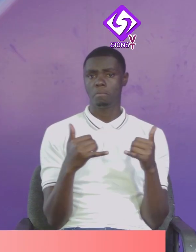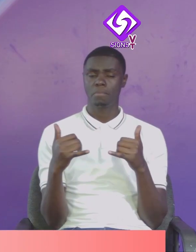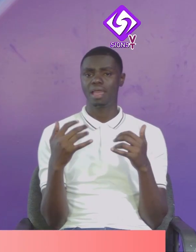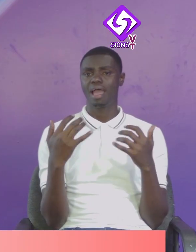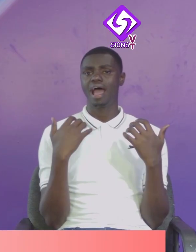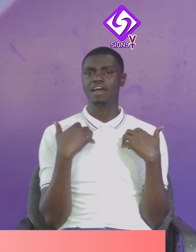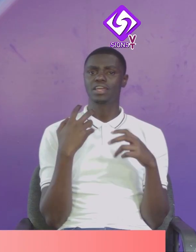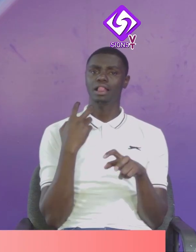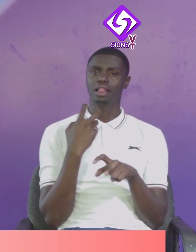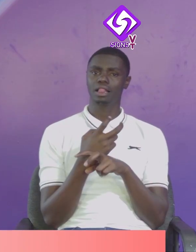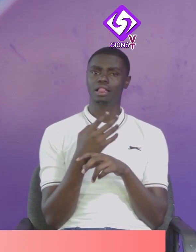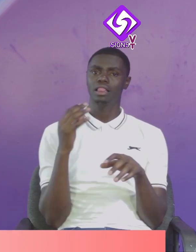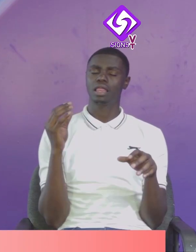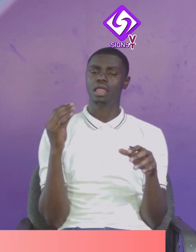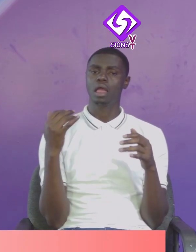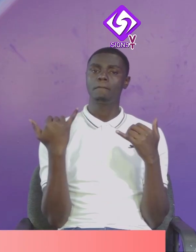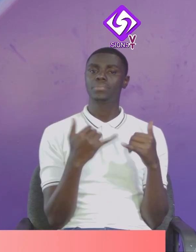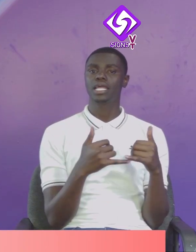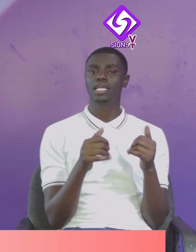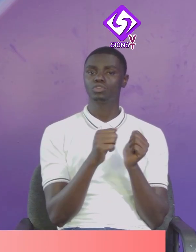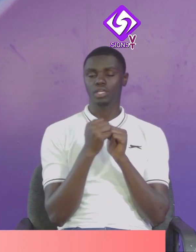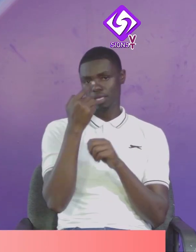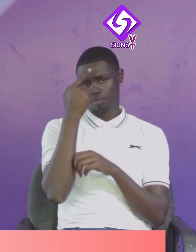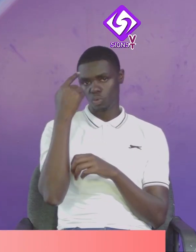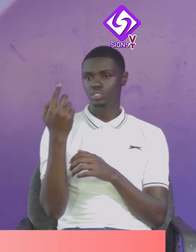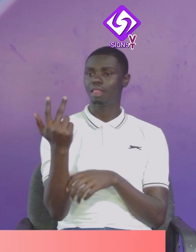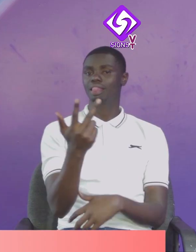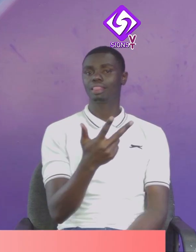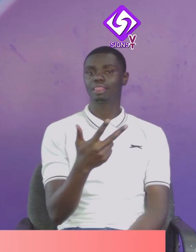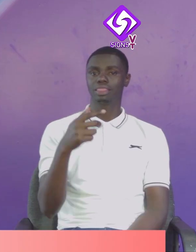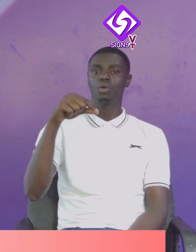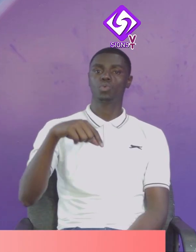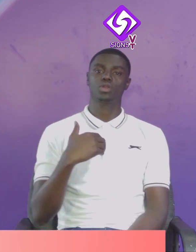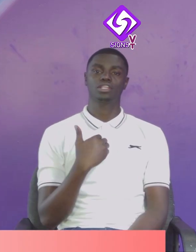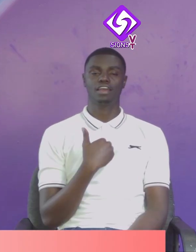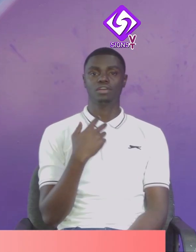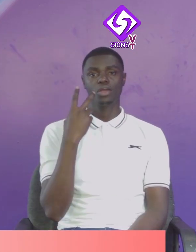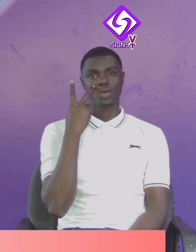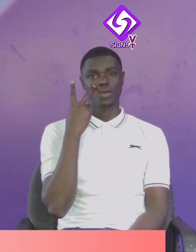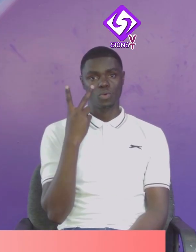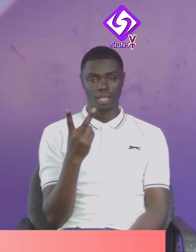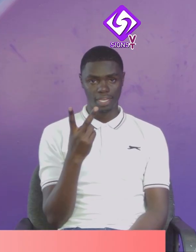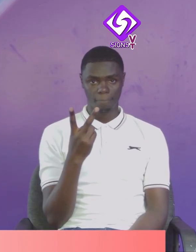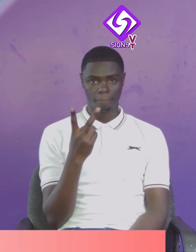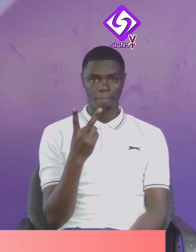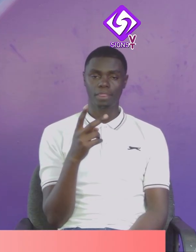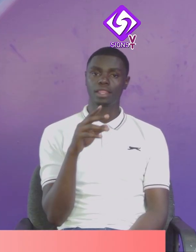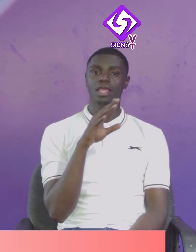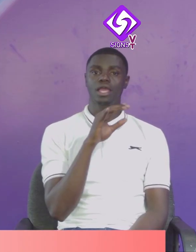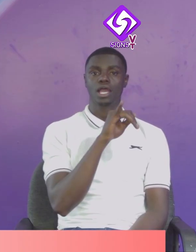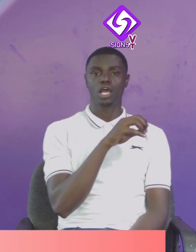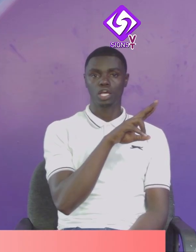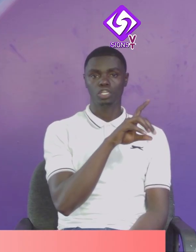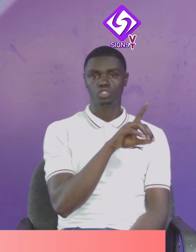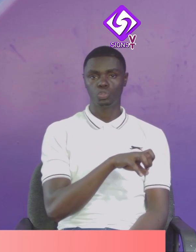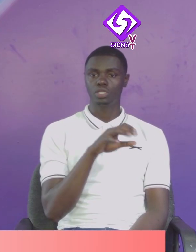hard time playing the three of them together because of the quality that they both possess. When you look at a player like Bellingham and Foden, they